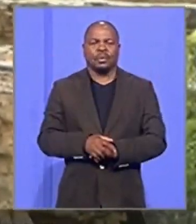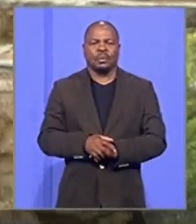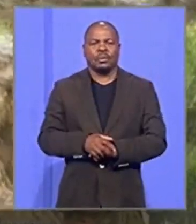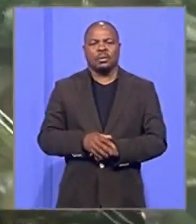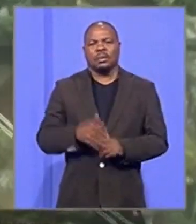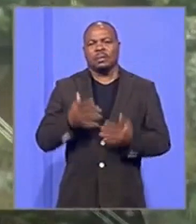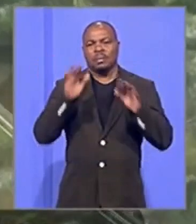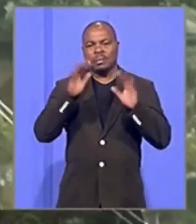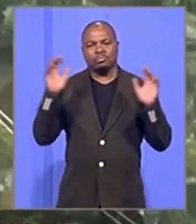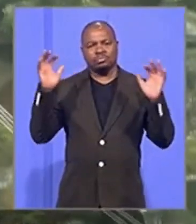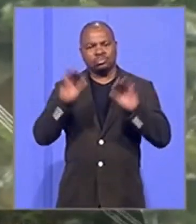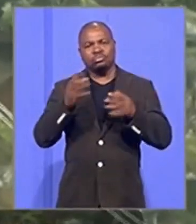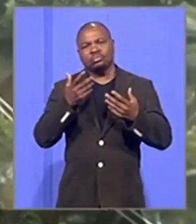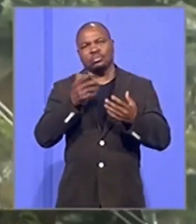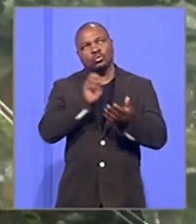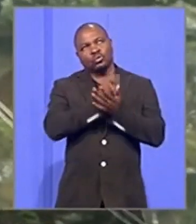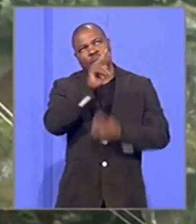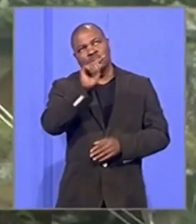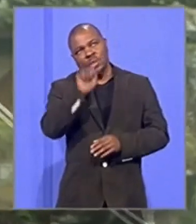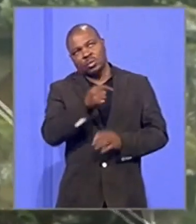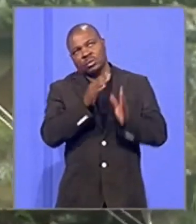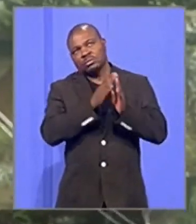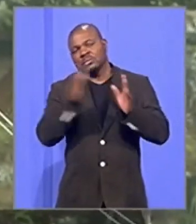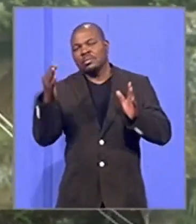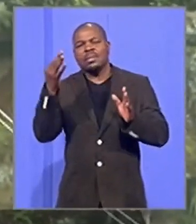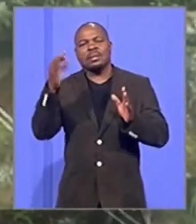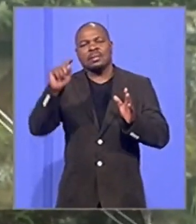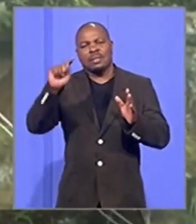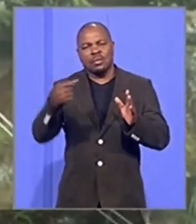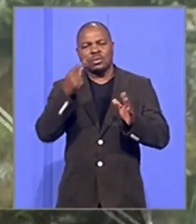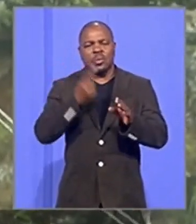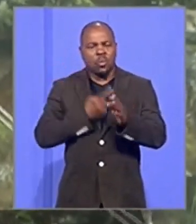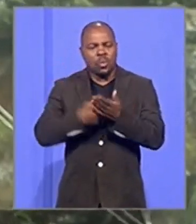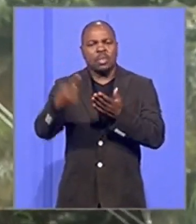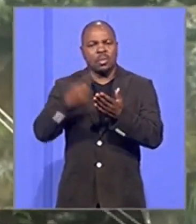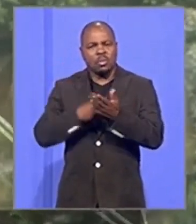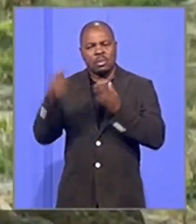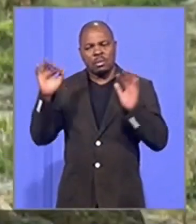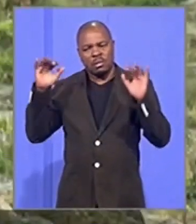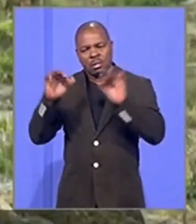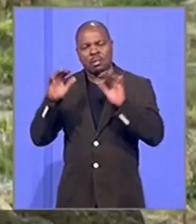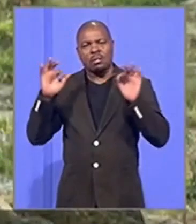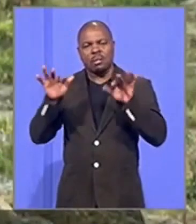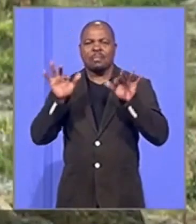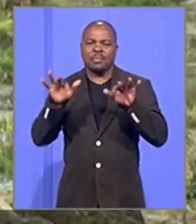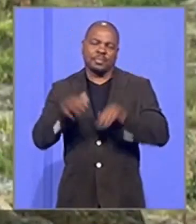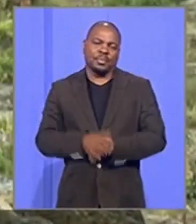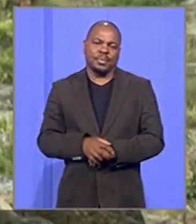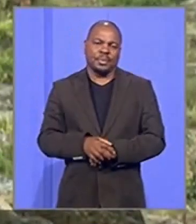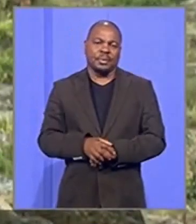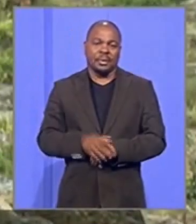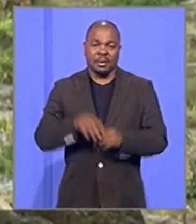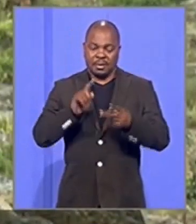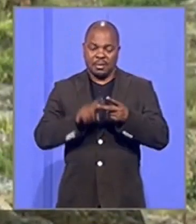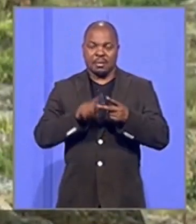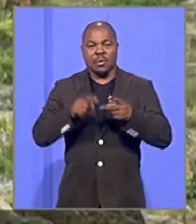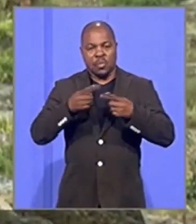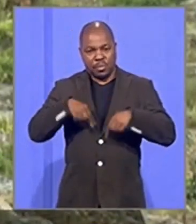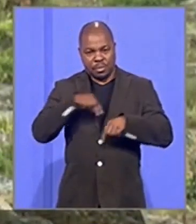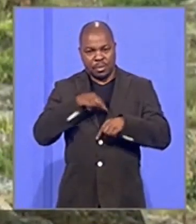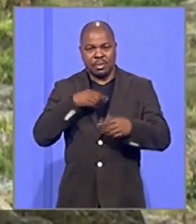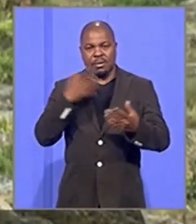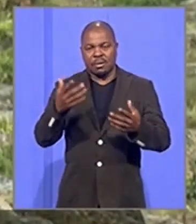welcoming between 12,000 and 30,000 people per week. So as a result of that, we have increased the number, we have